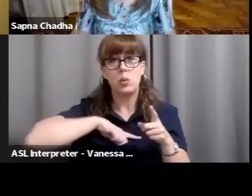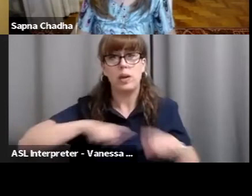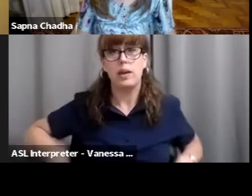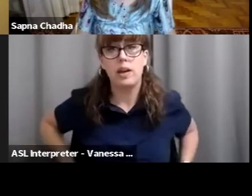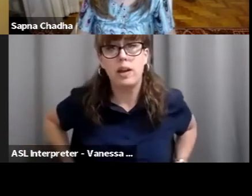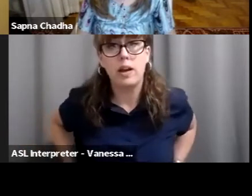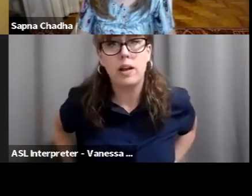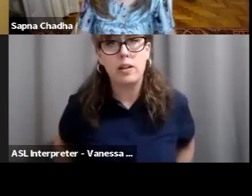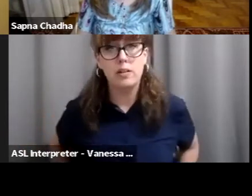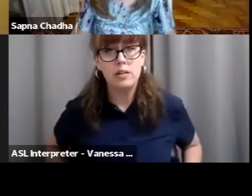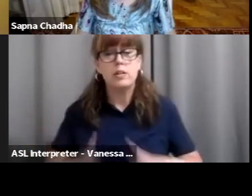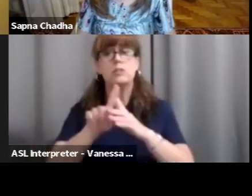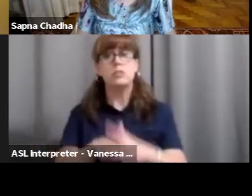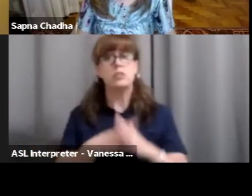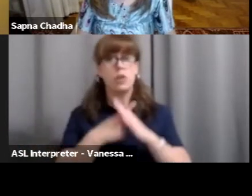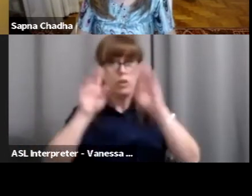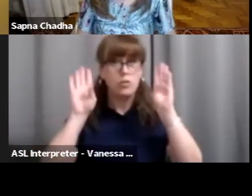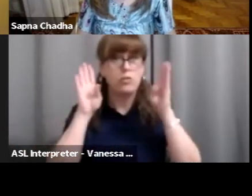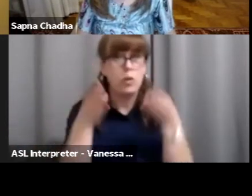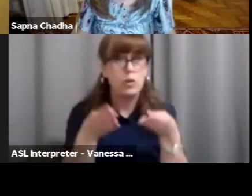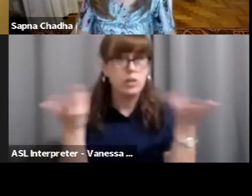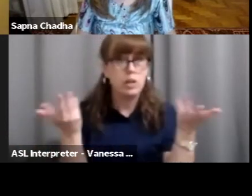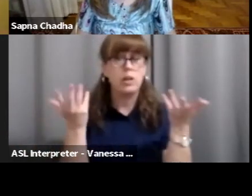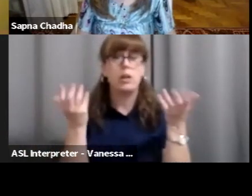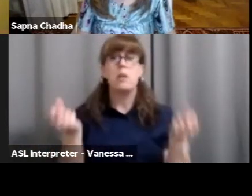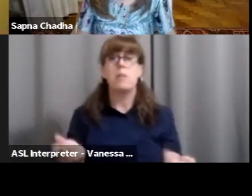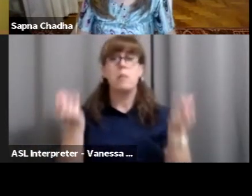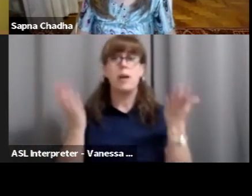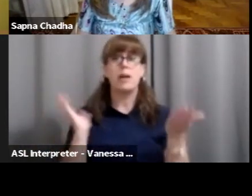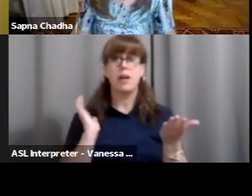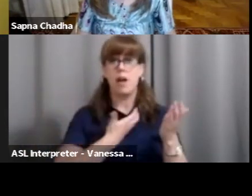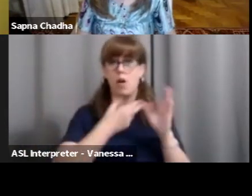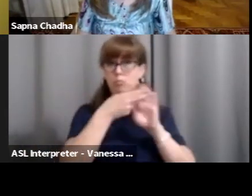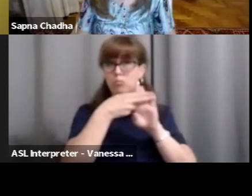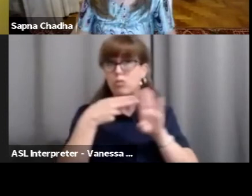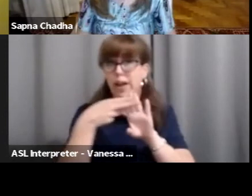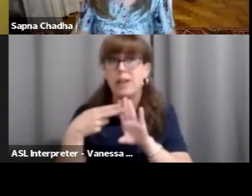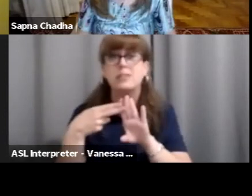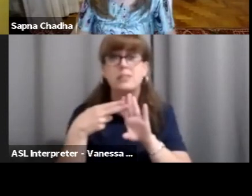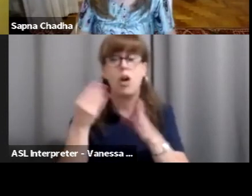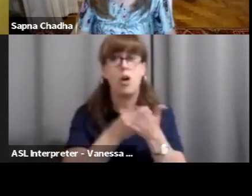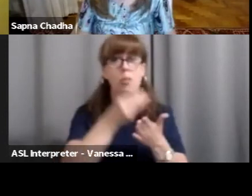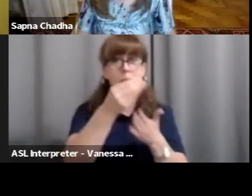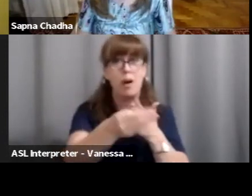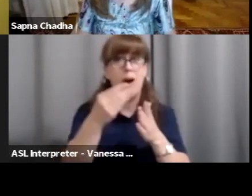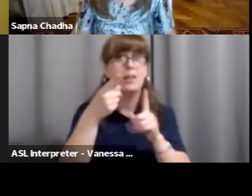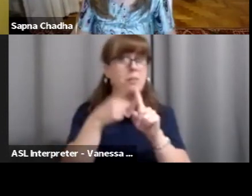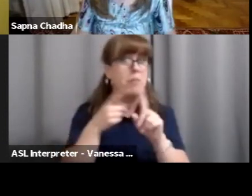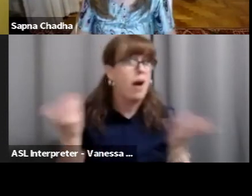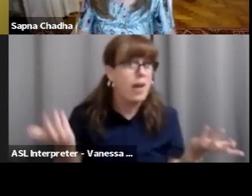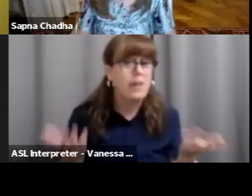a lot of our brands tend to be bought by a female target. And so therefore,